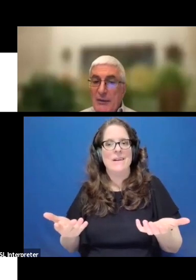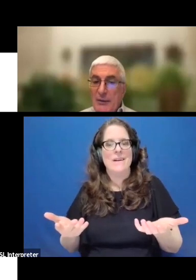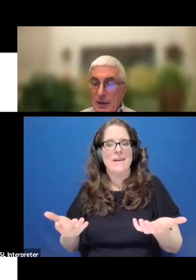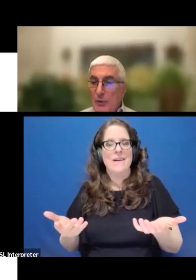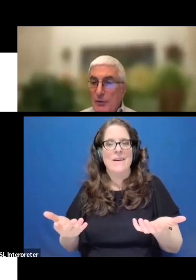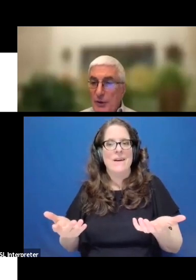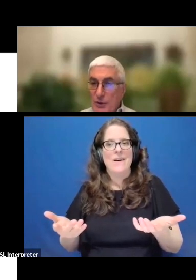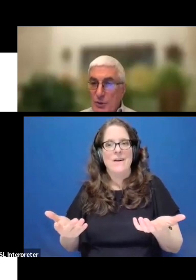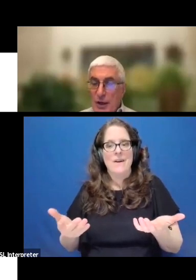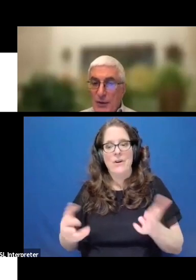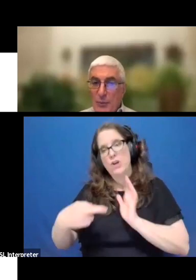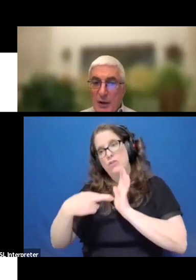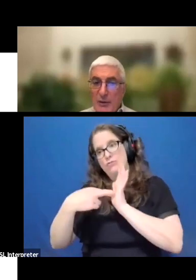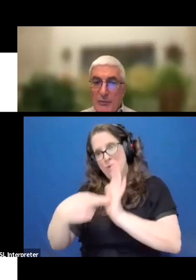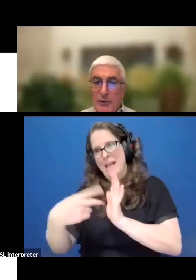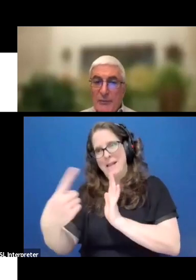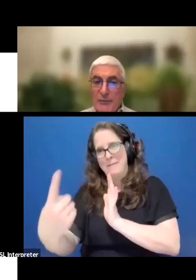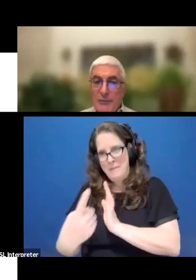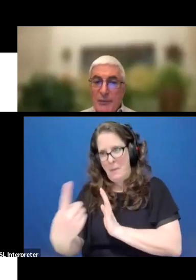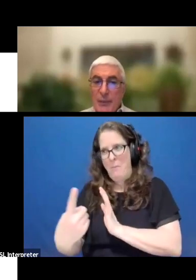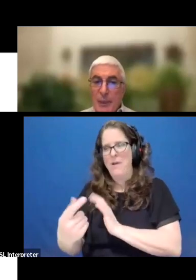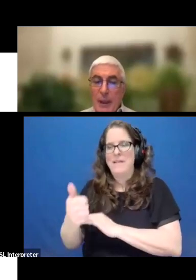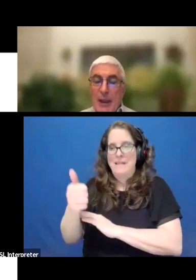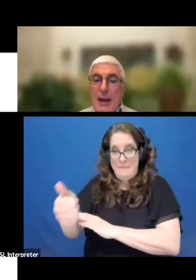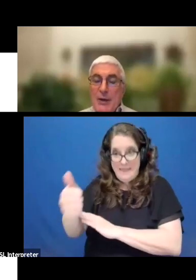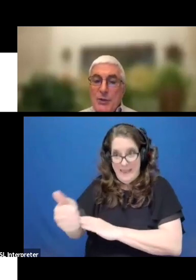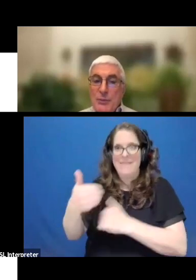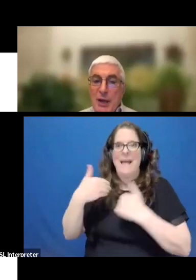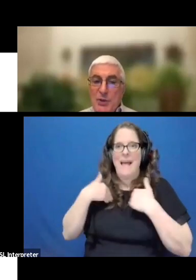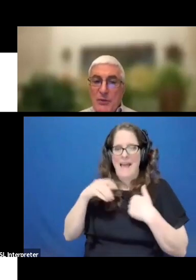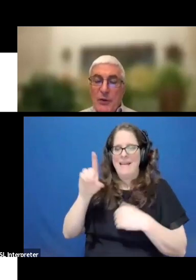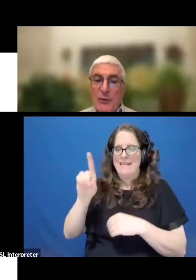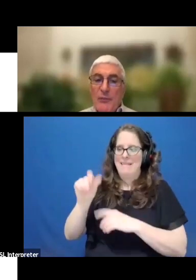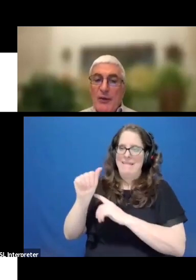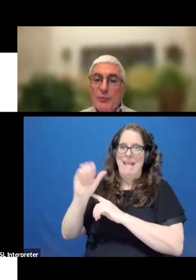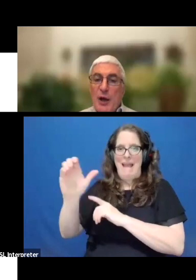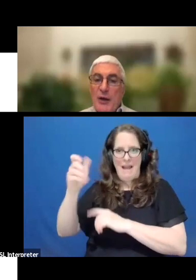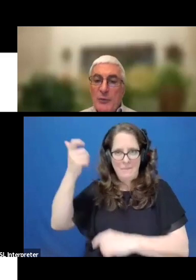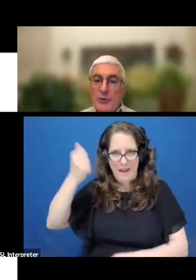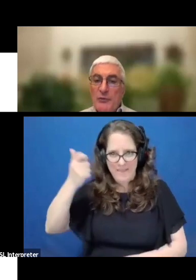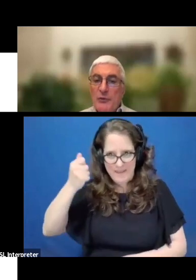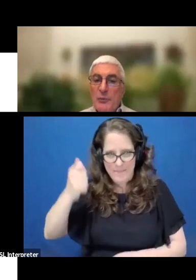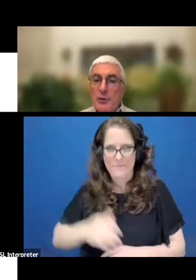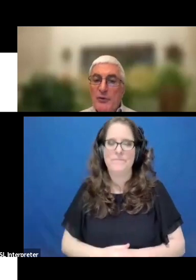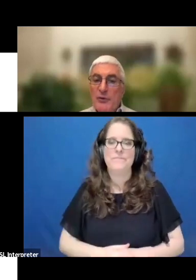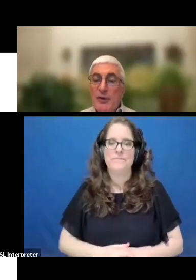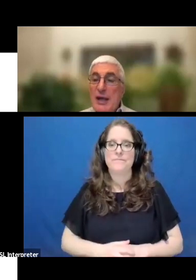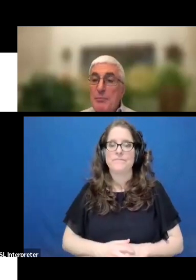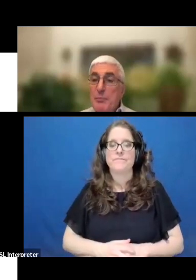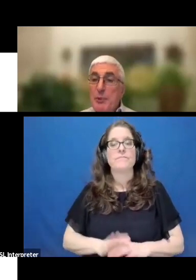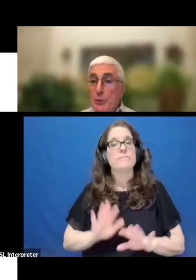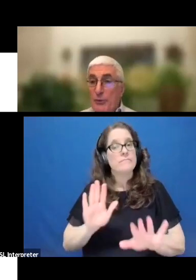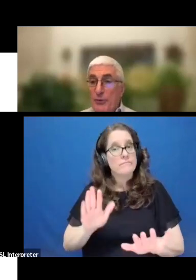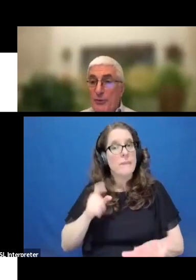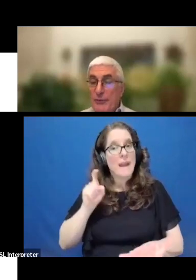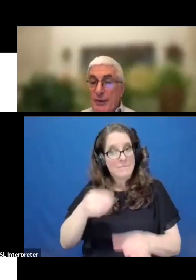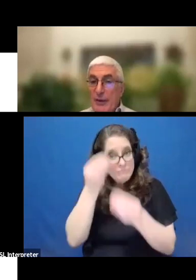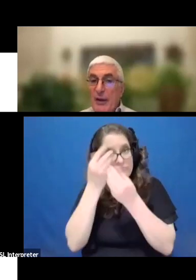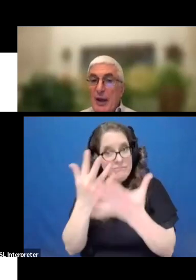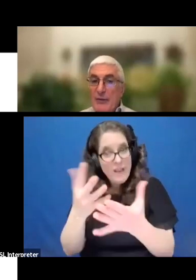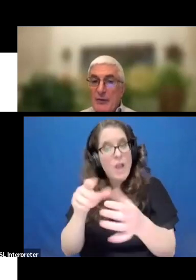getting the disabled adult child benefit. I should mention, though, it's possible for a person to get